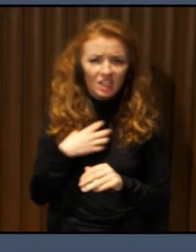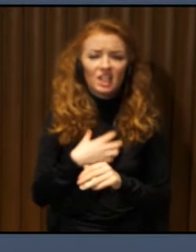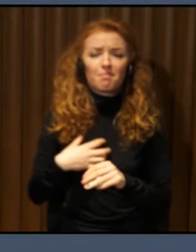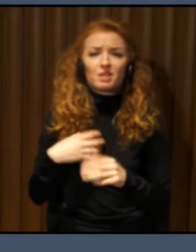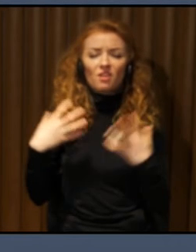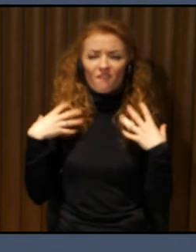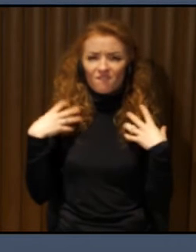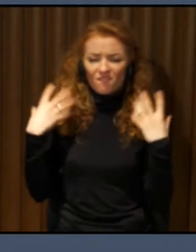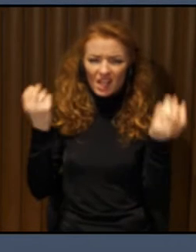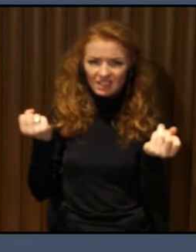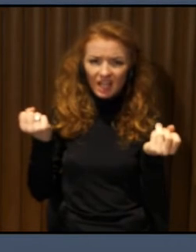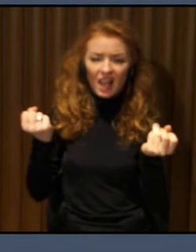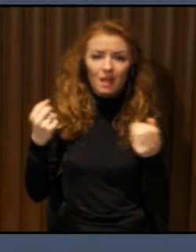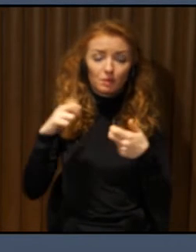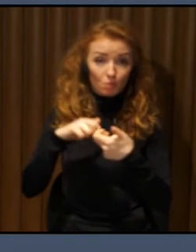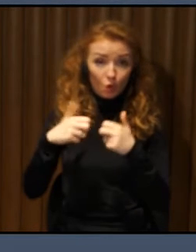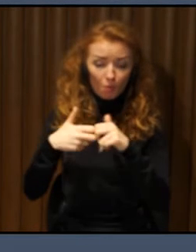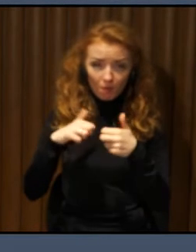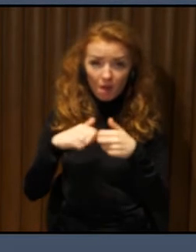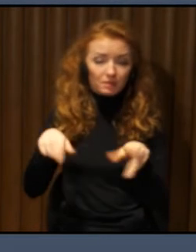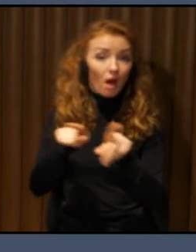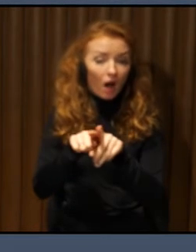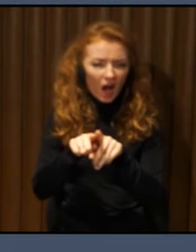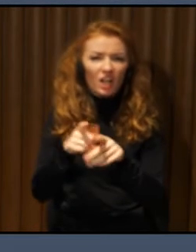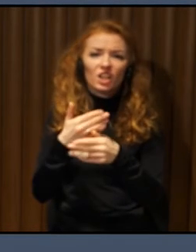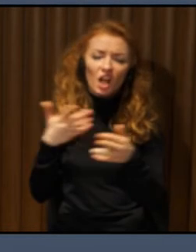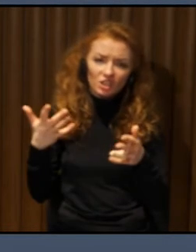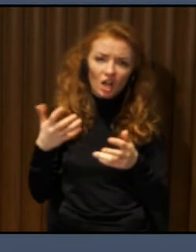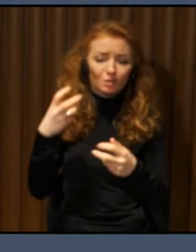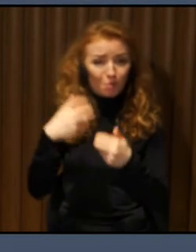addiction, that could be things like